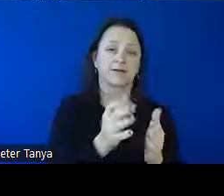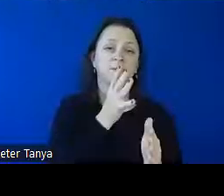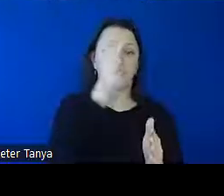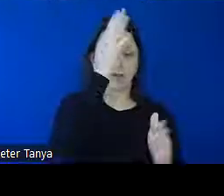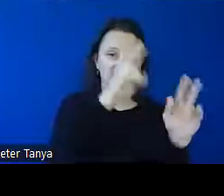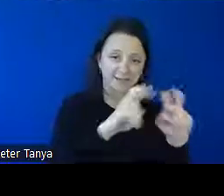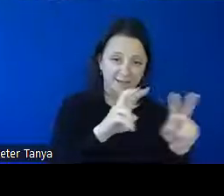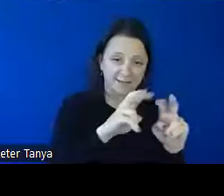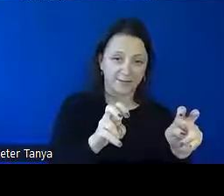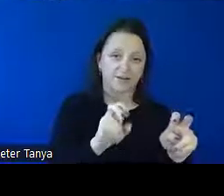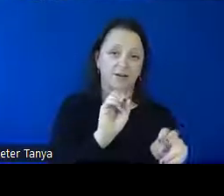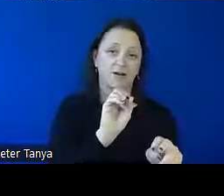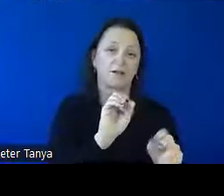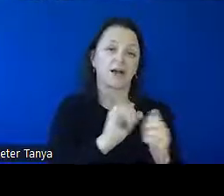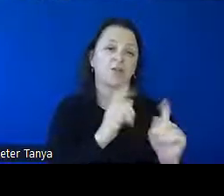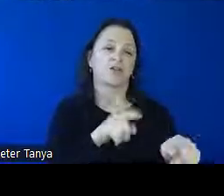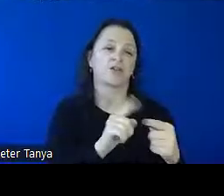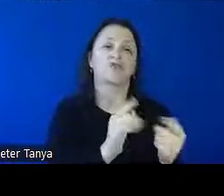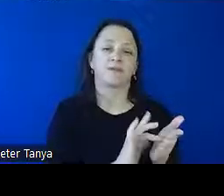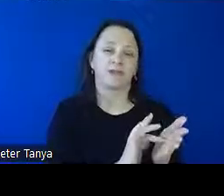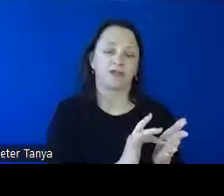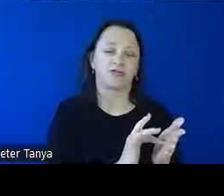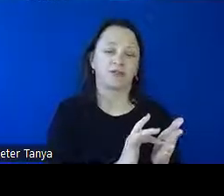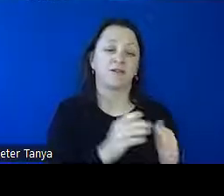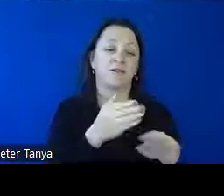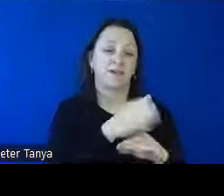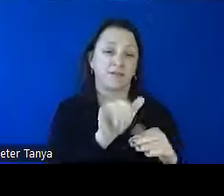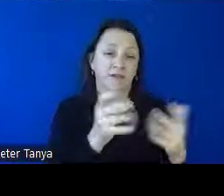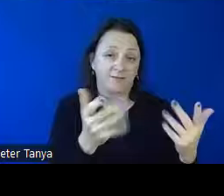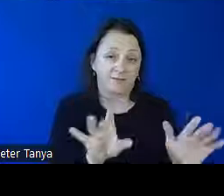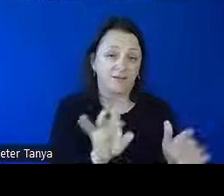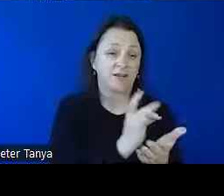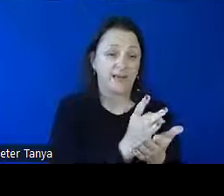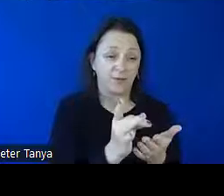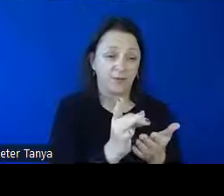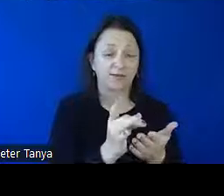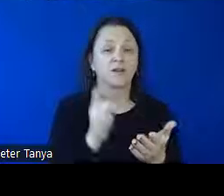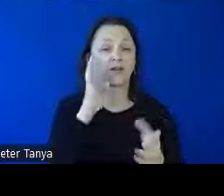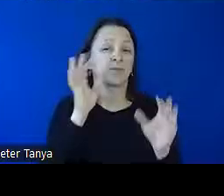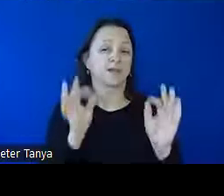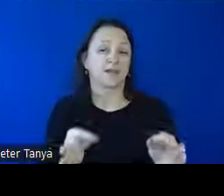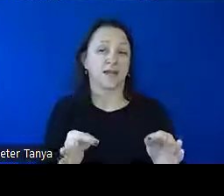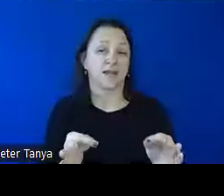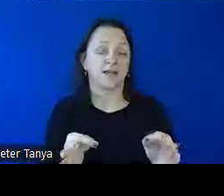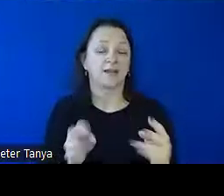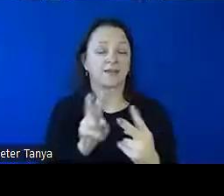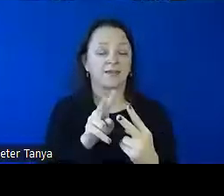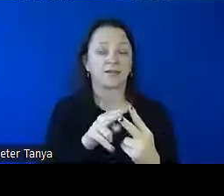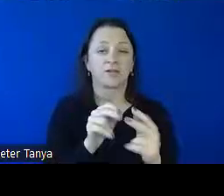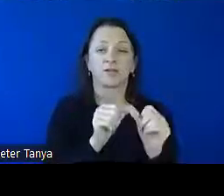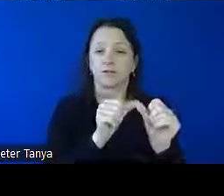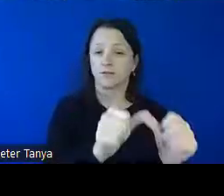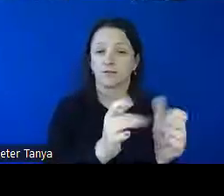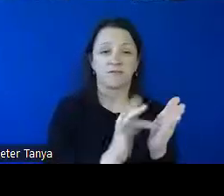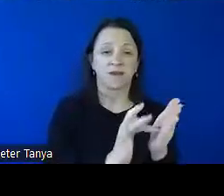8-week time point, based on that parent assessment of response, we'll decide to either continue that medicine, like